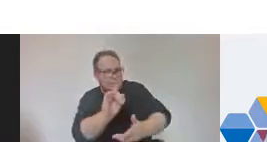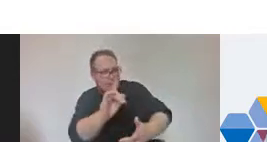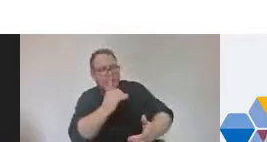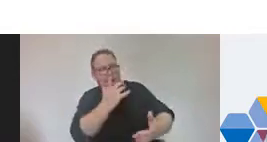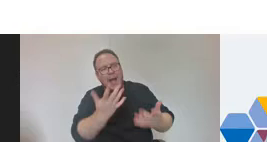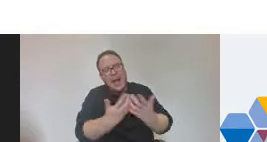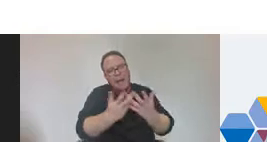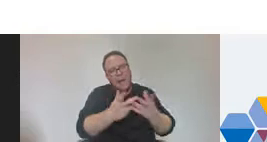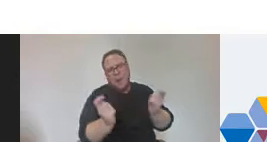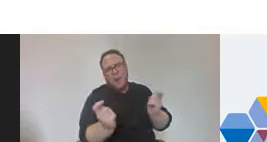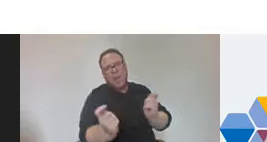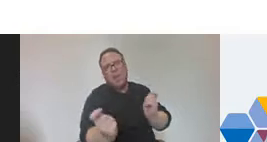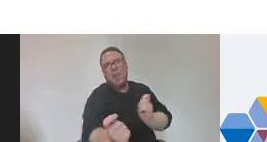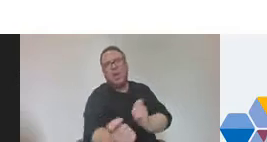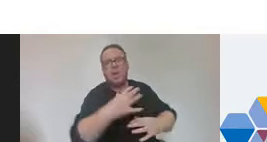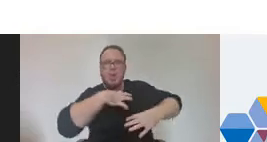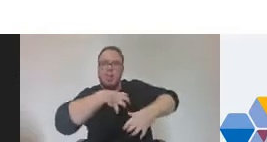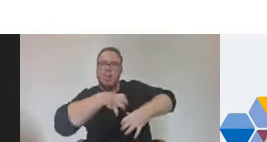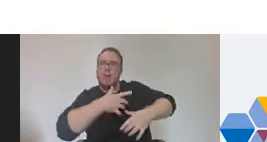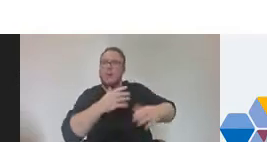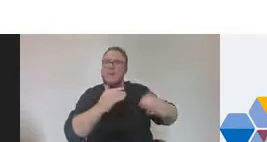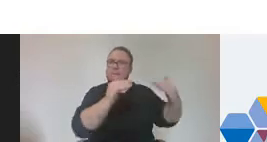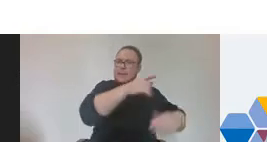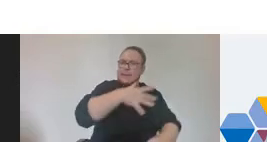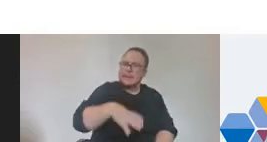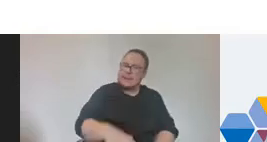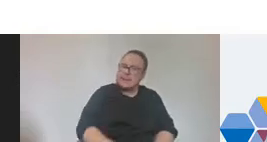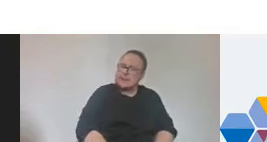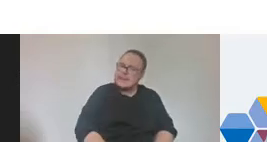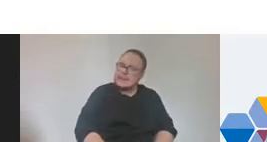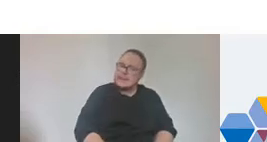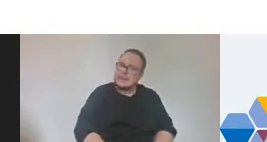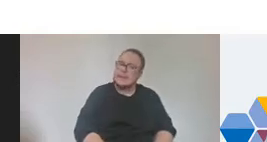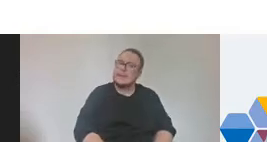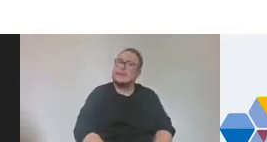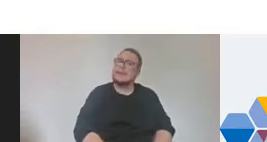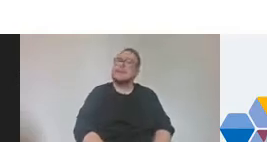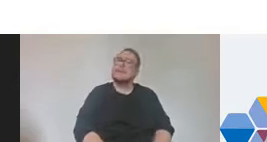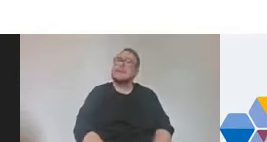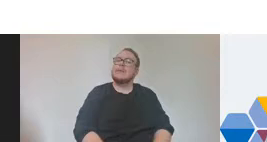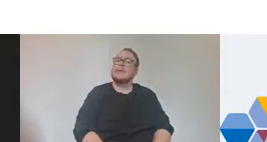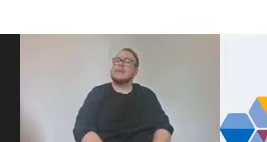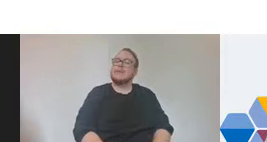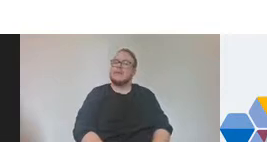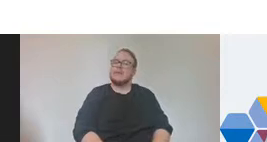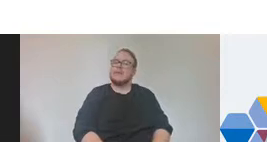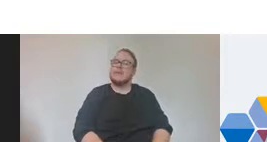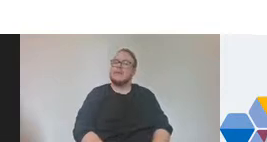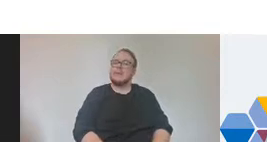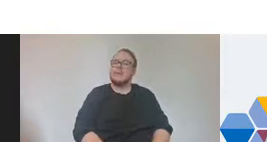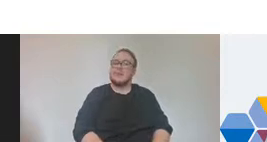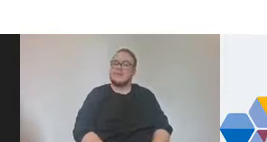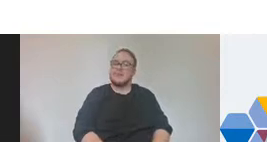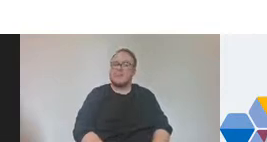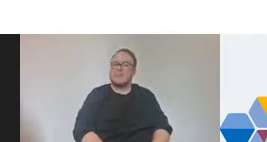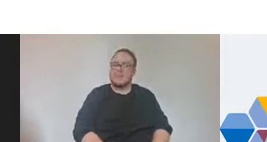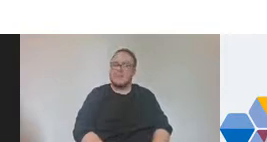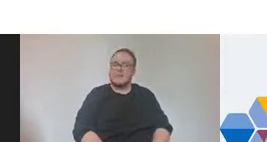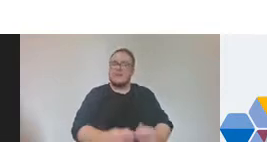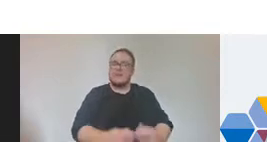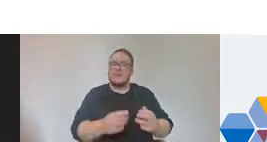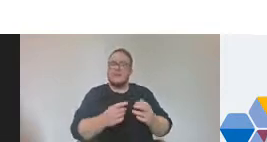and then using and harnessing our other parts of the system. So this is not our statutory organisations, not the